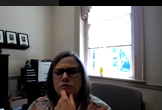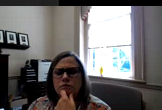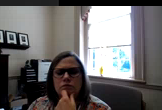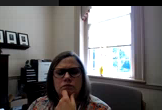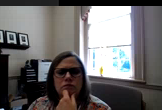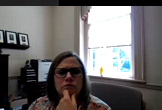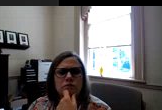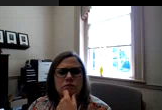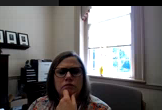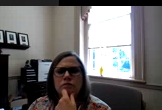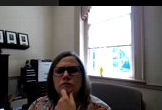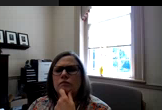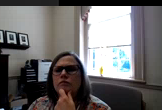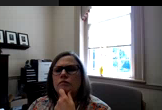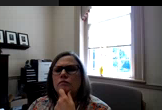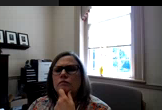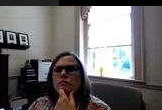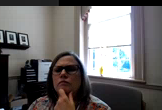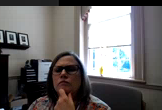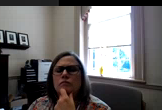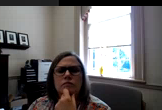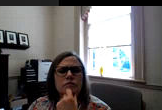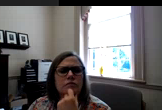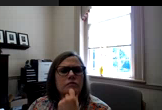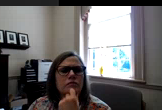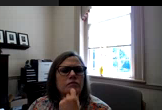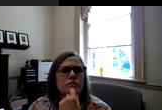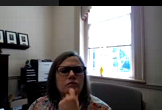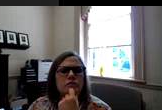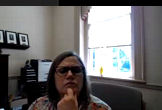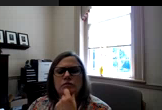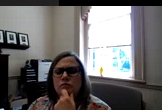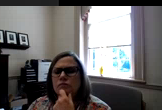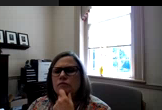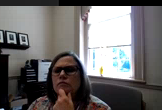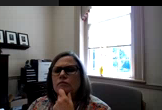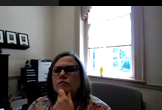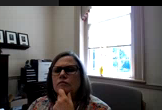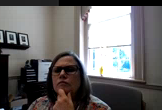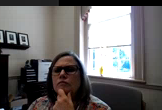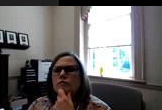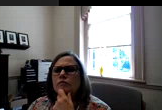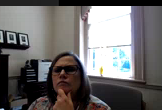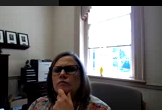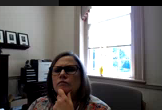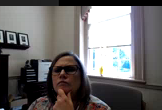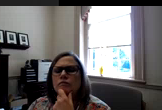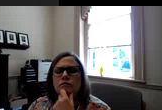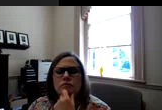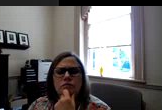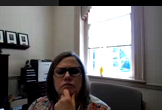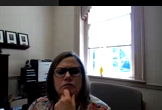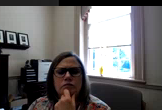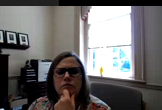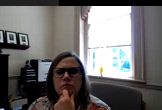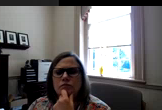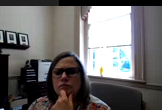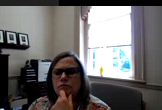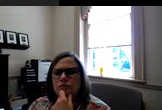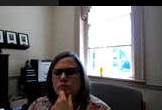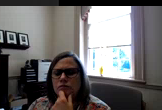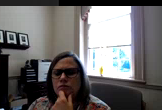click in that team, but I'm going to actually create a new team, right? And so when you hit create a new team, you guys can make your own